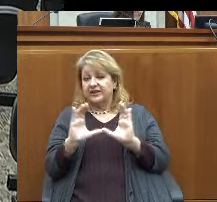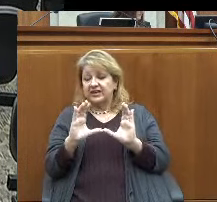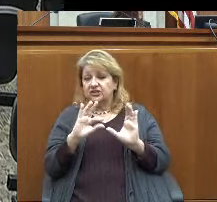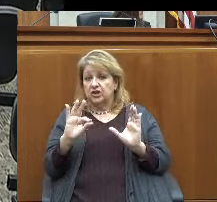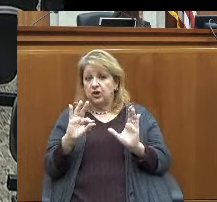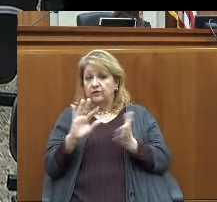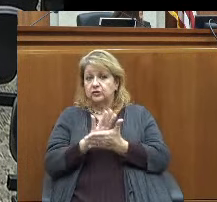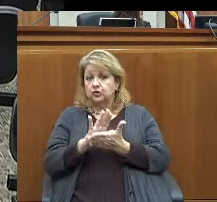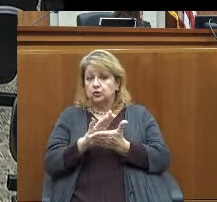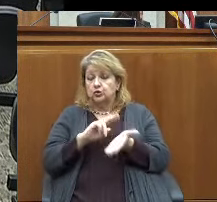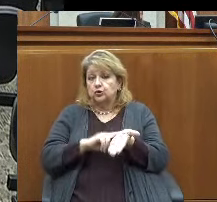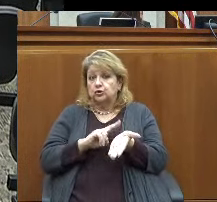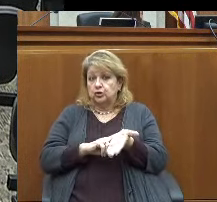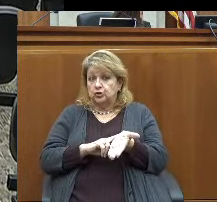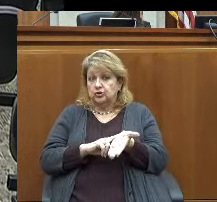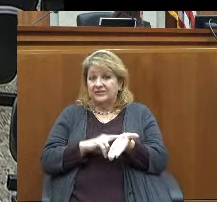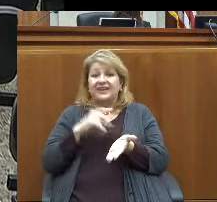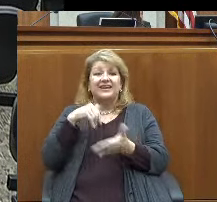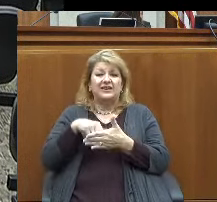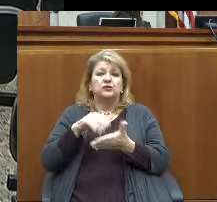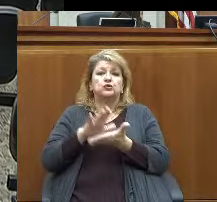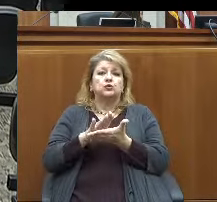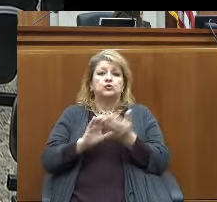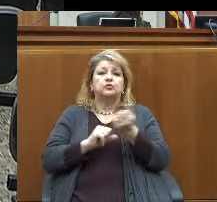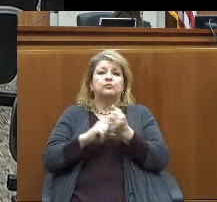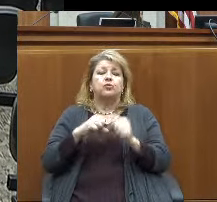support staff. The department recommendation is